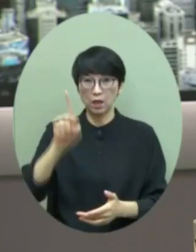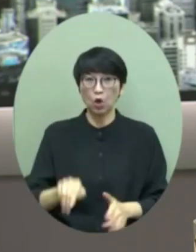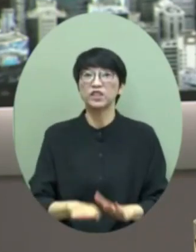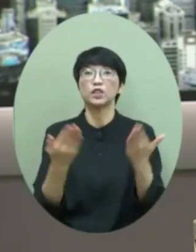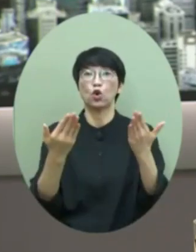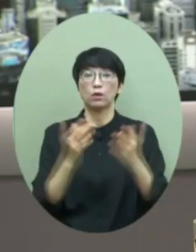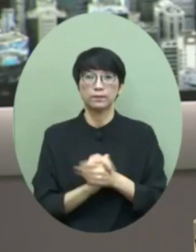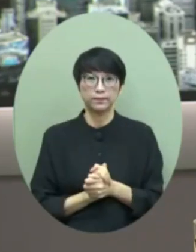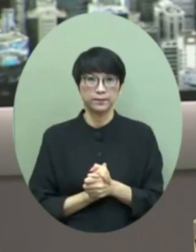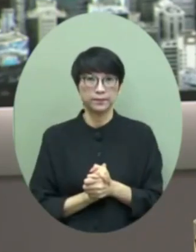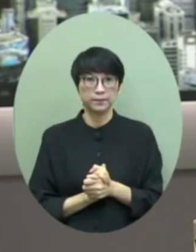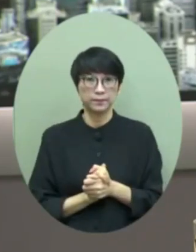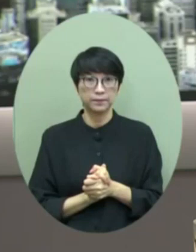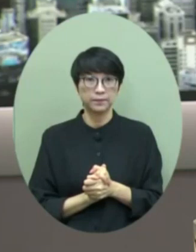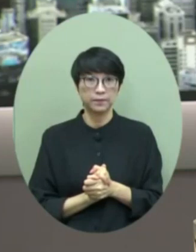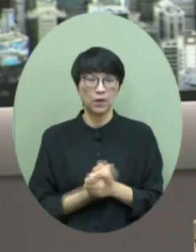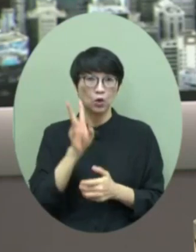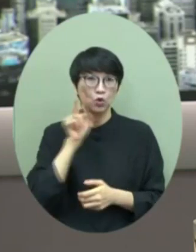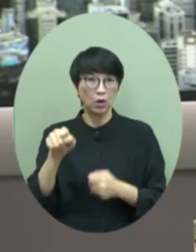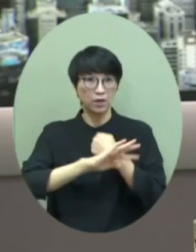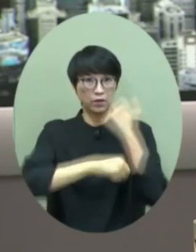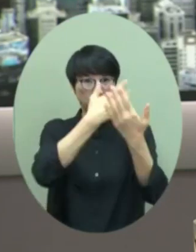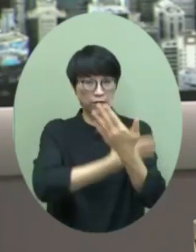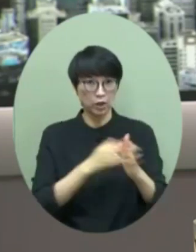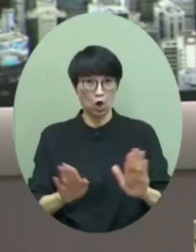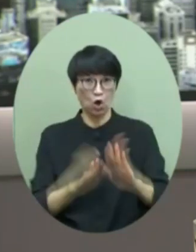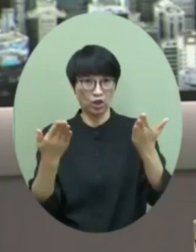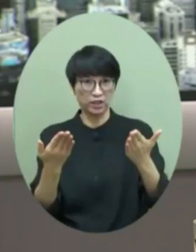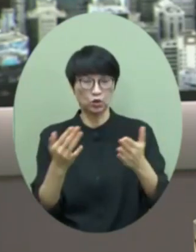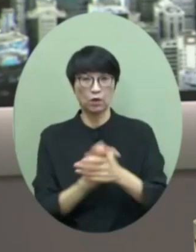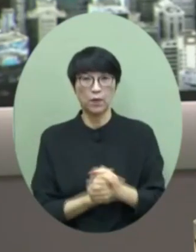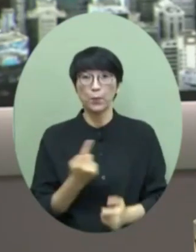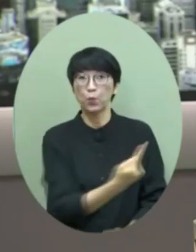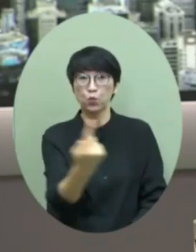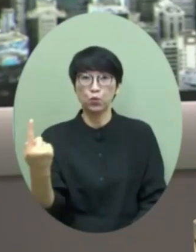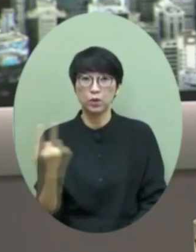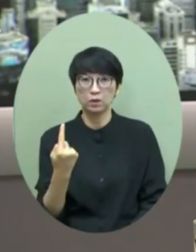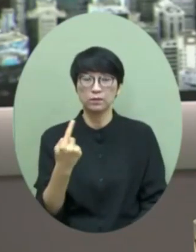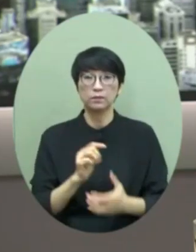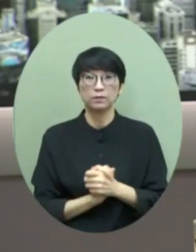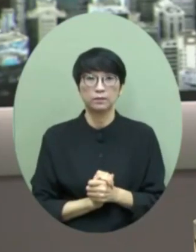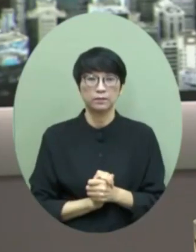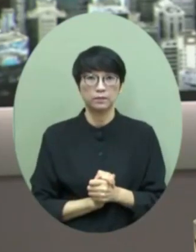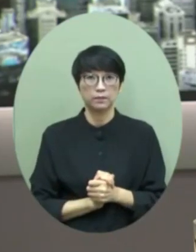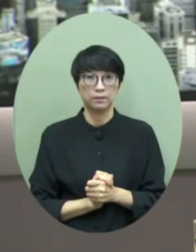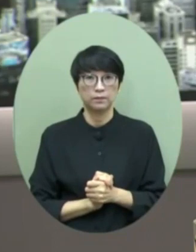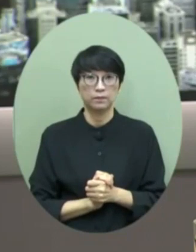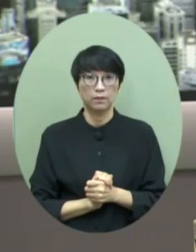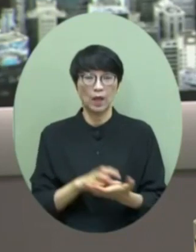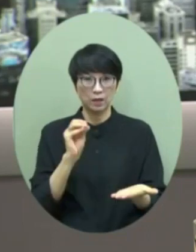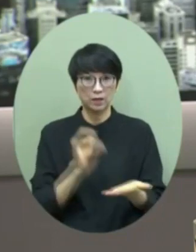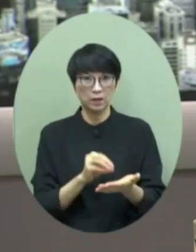When it becomes effective law in Hong Kong, everybody has to abide by